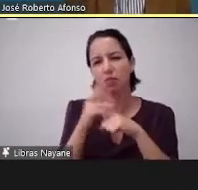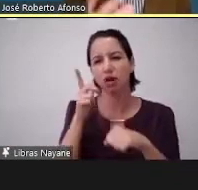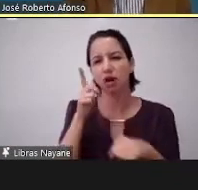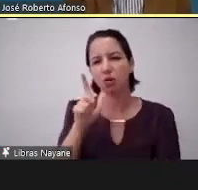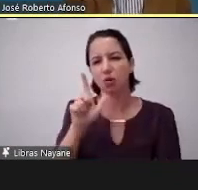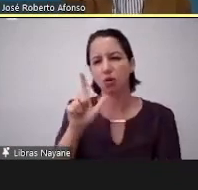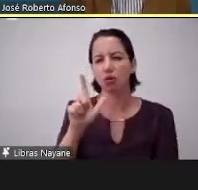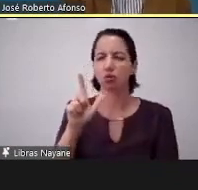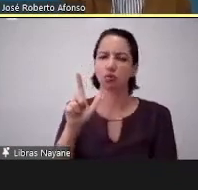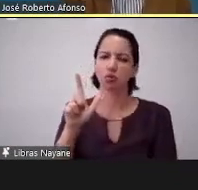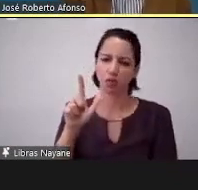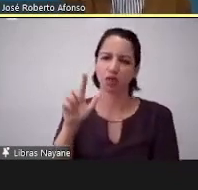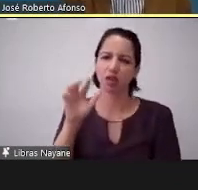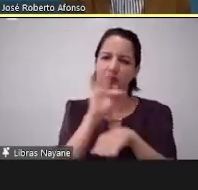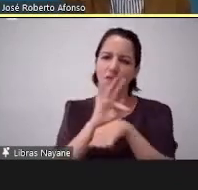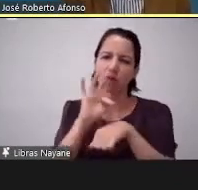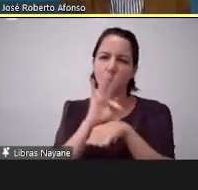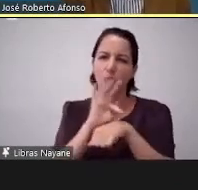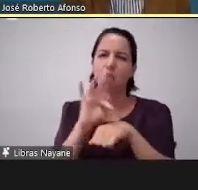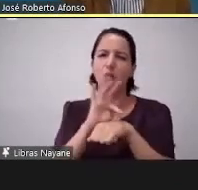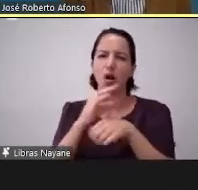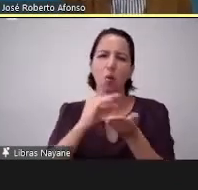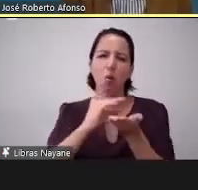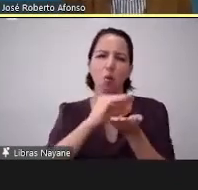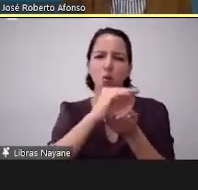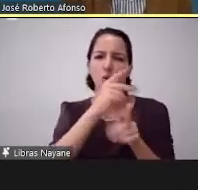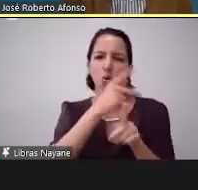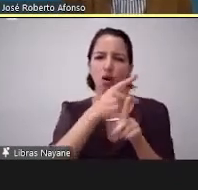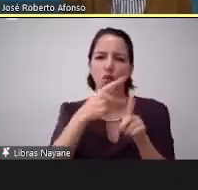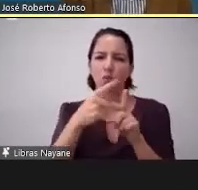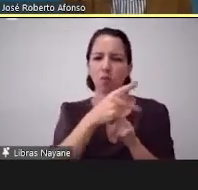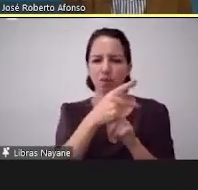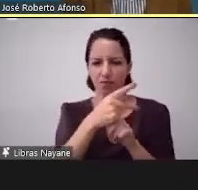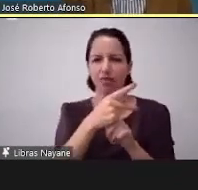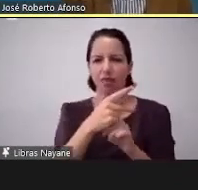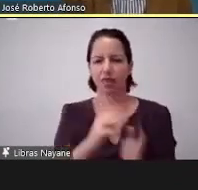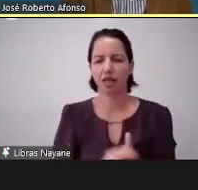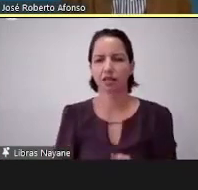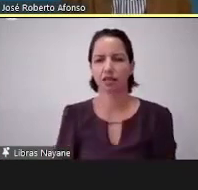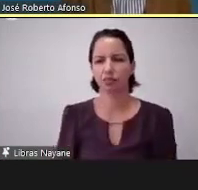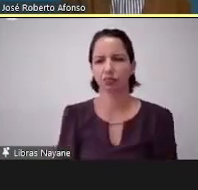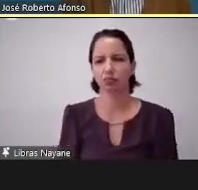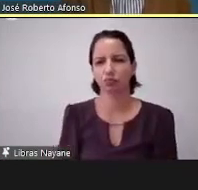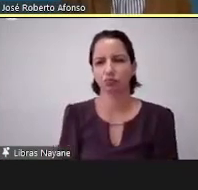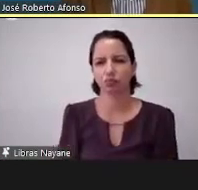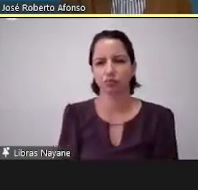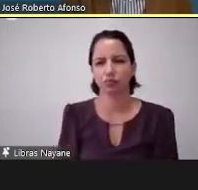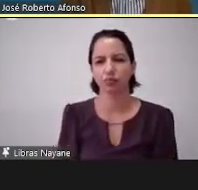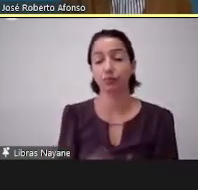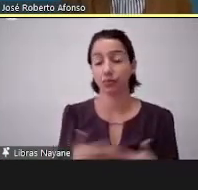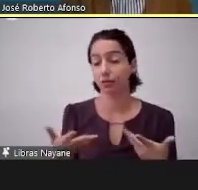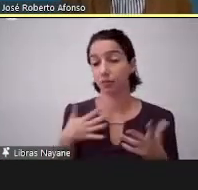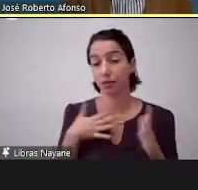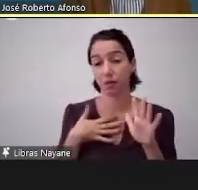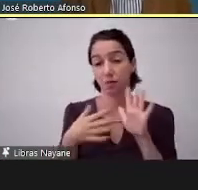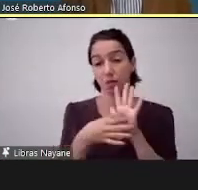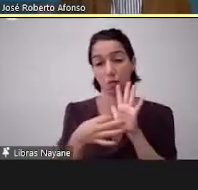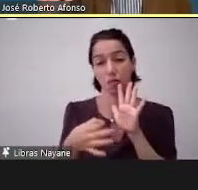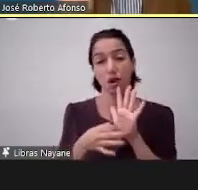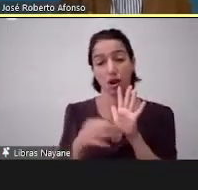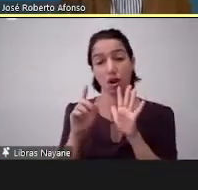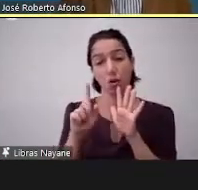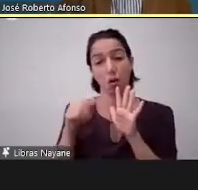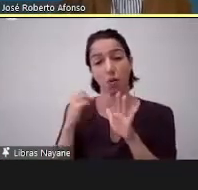to become minimally formalized in contributing to social